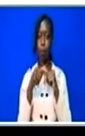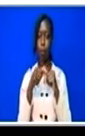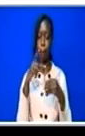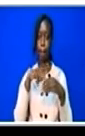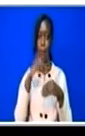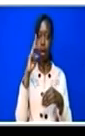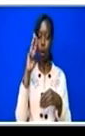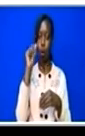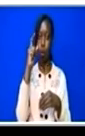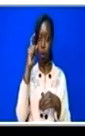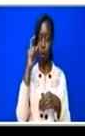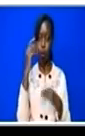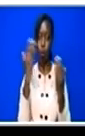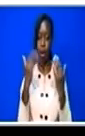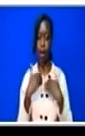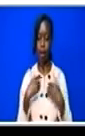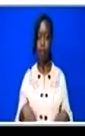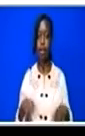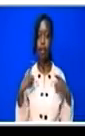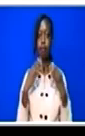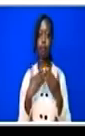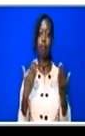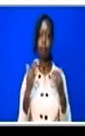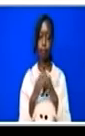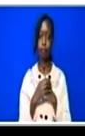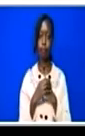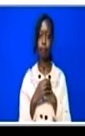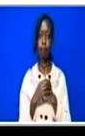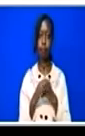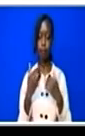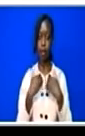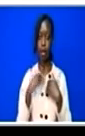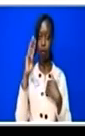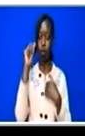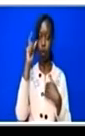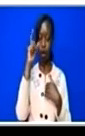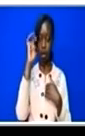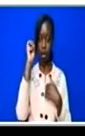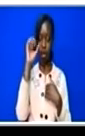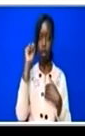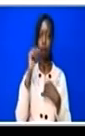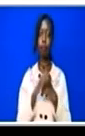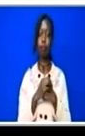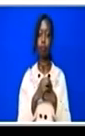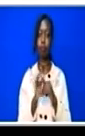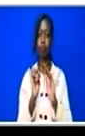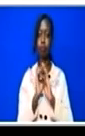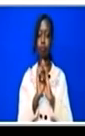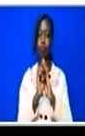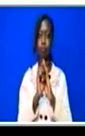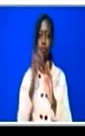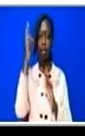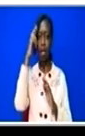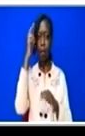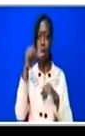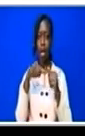we have living things, where we talk about living things. So we have wax, a very good example of, you just remember about the